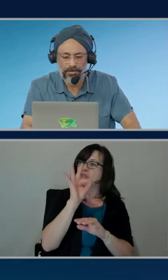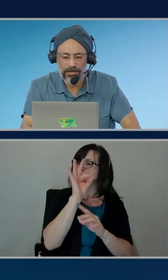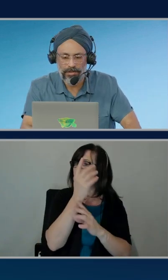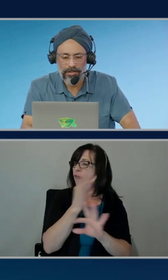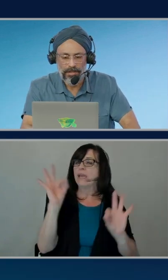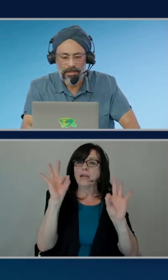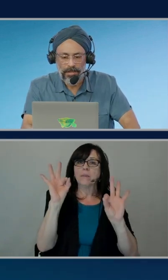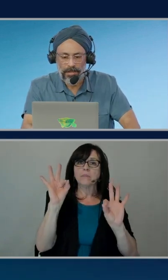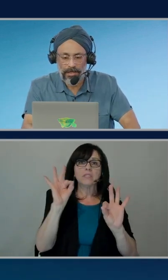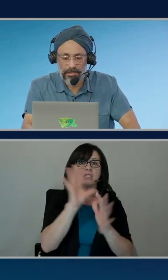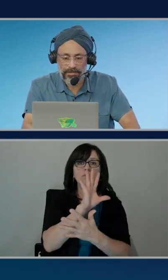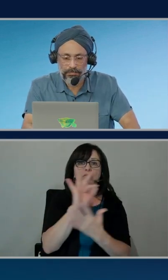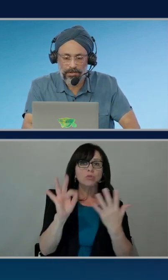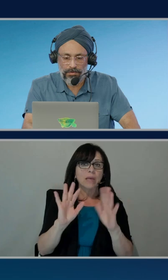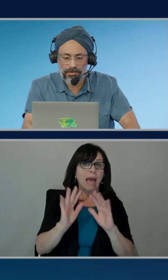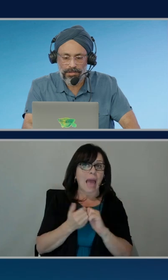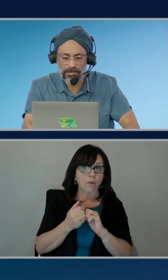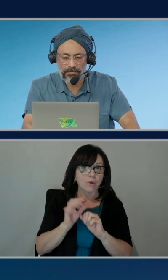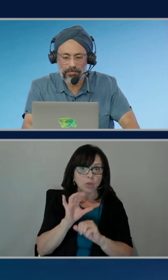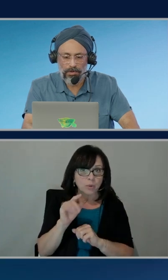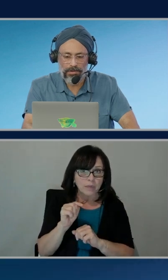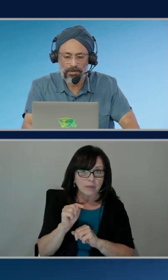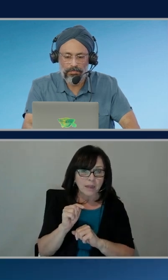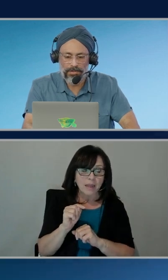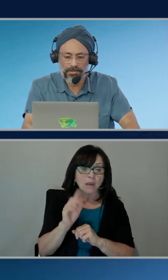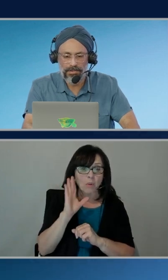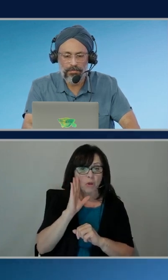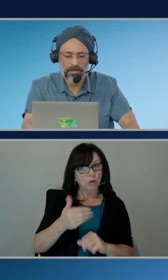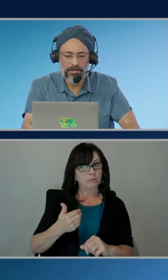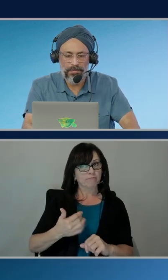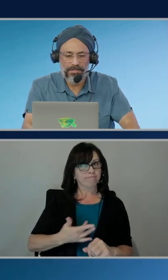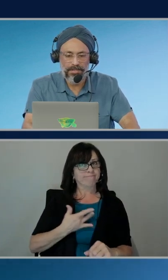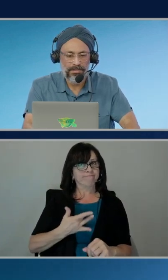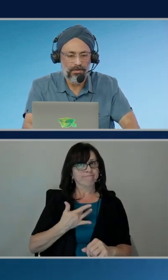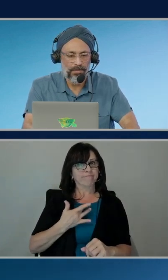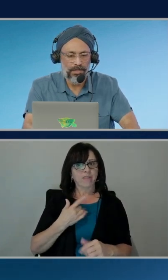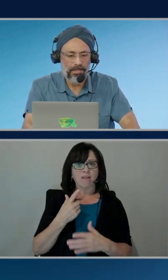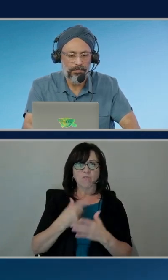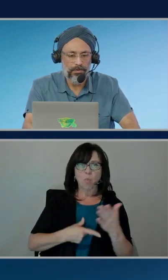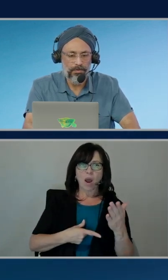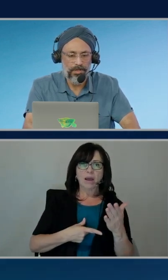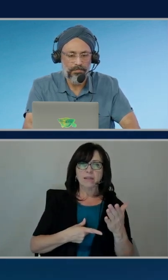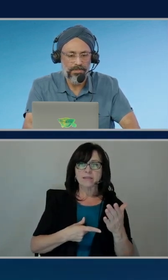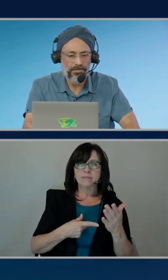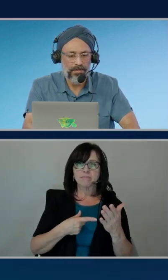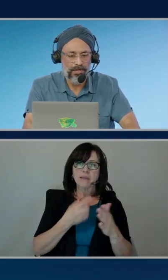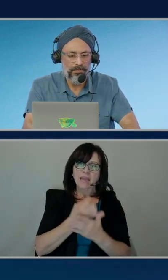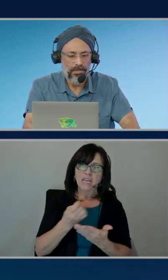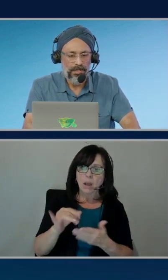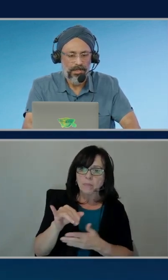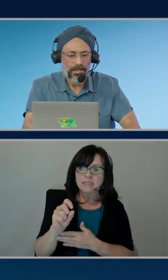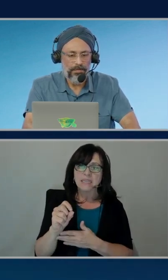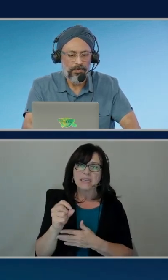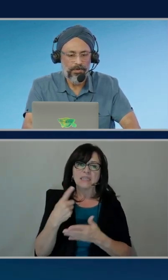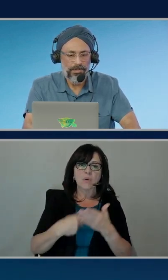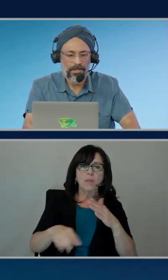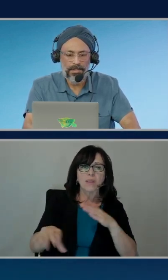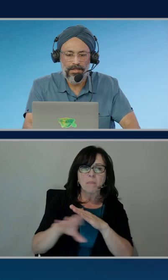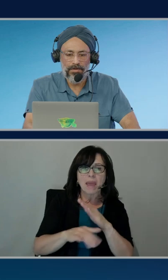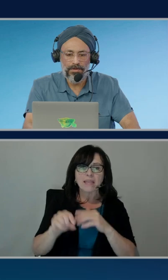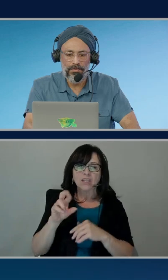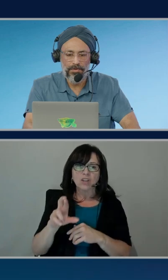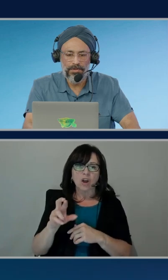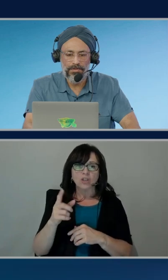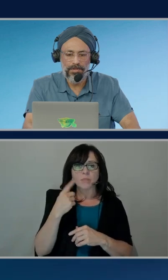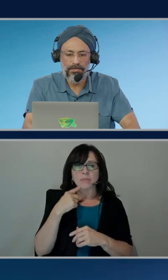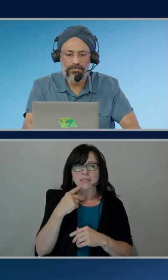to generate, right? Okay. And it is going to be a good sense of, what economics is, what is the basics and all that. And I'm going to take Mistral now and I'm going to say, hey,